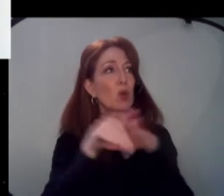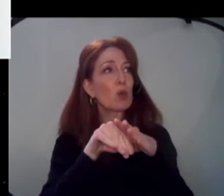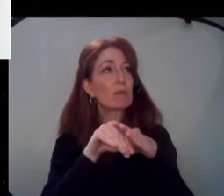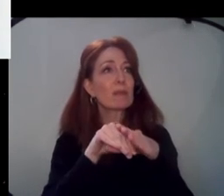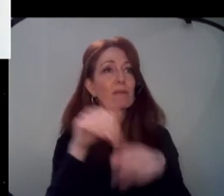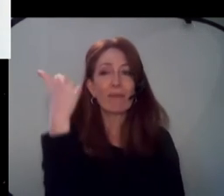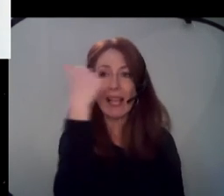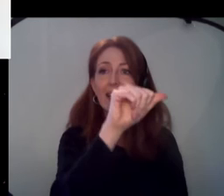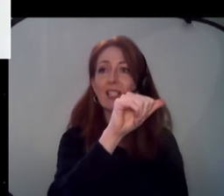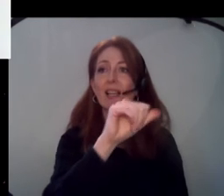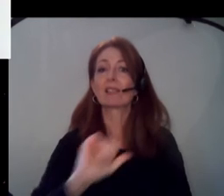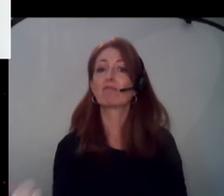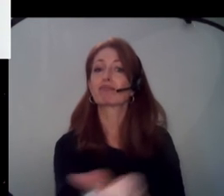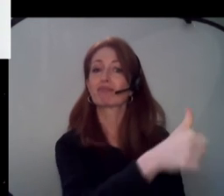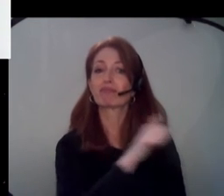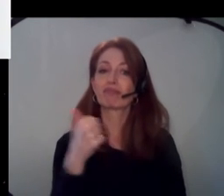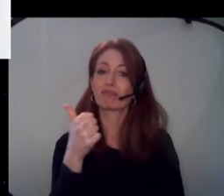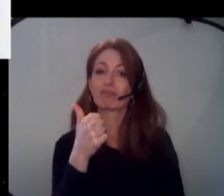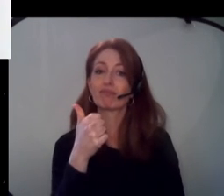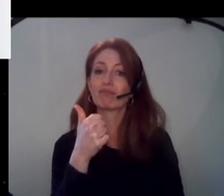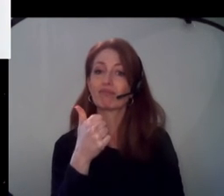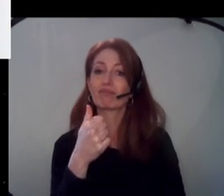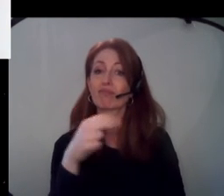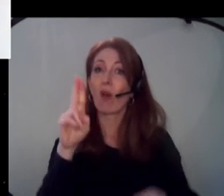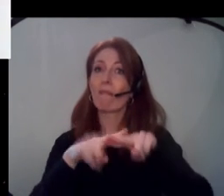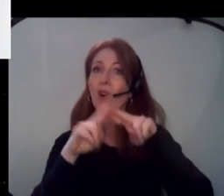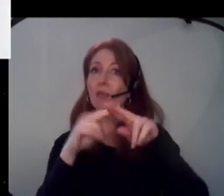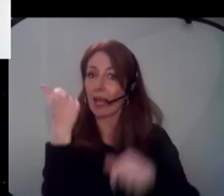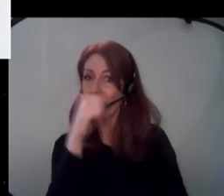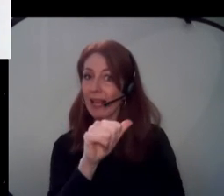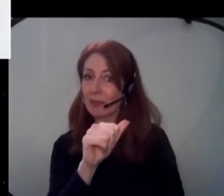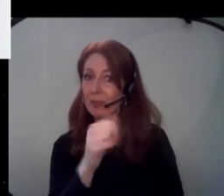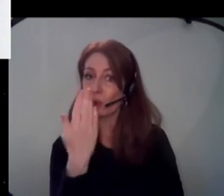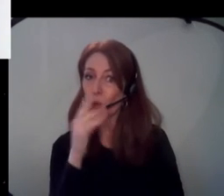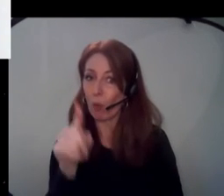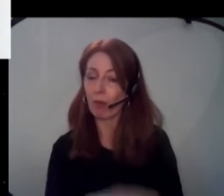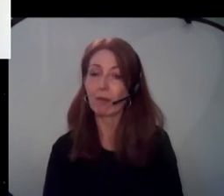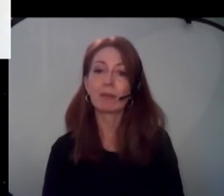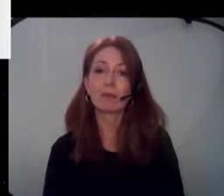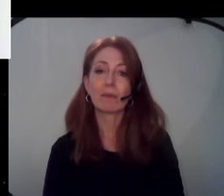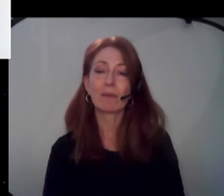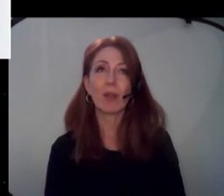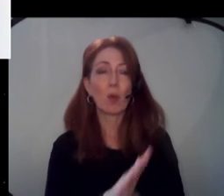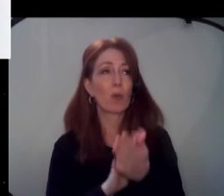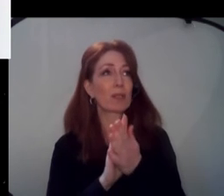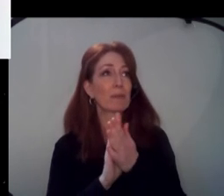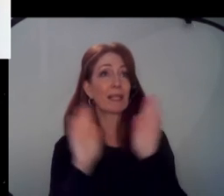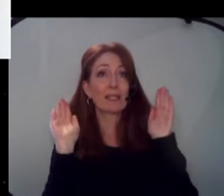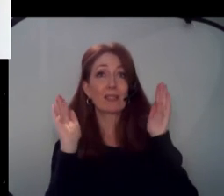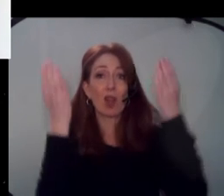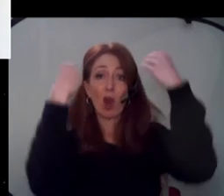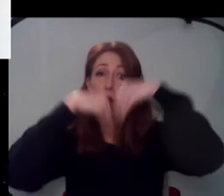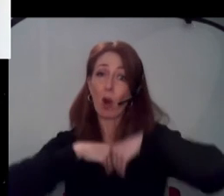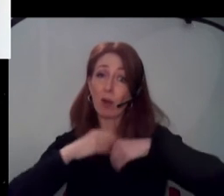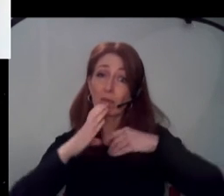of the Florentine Academy. And that's quite an extraordinary learning curve. And so she, you know, she starts painting these